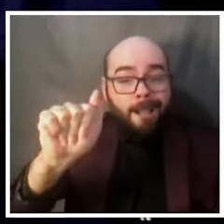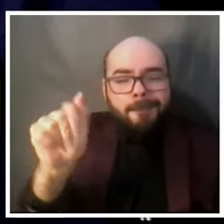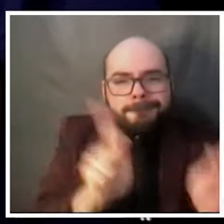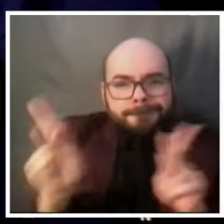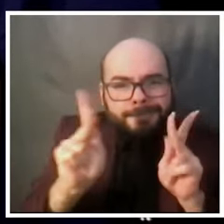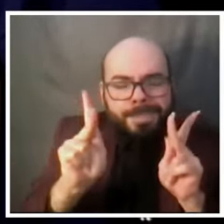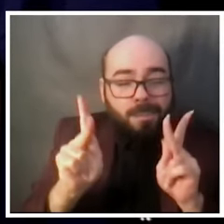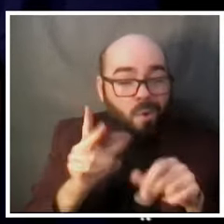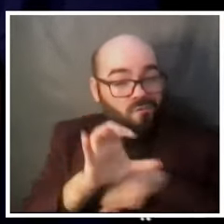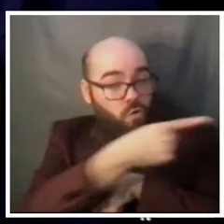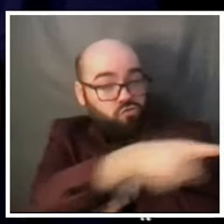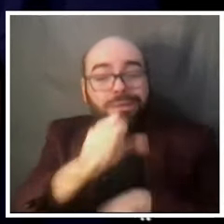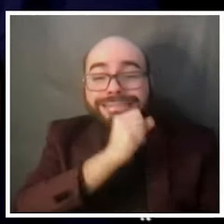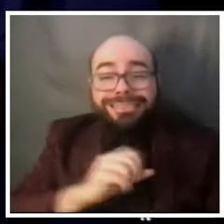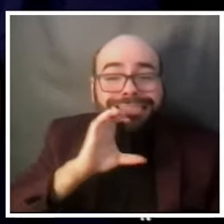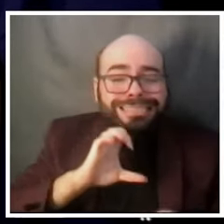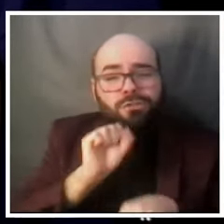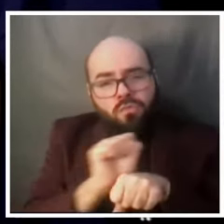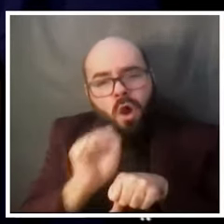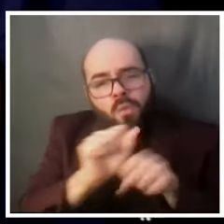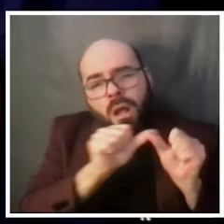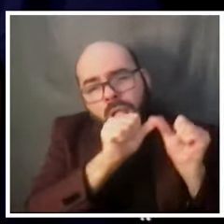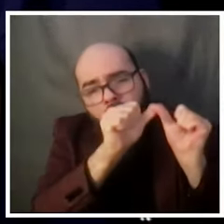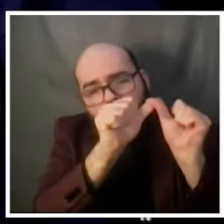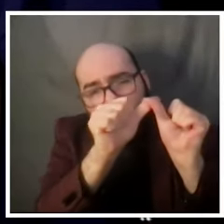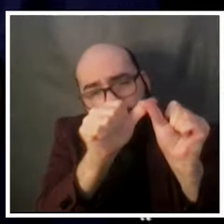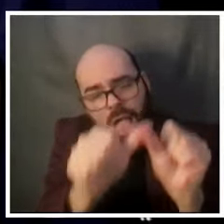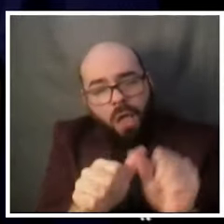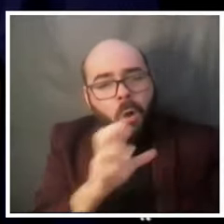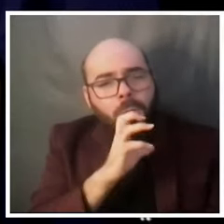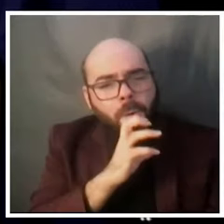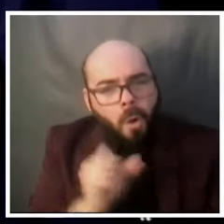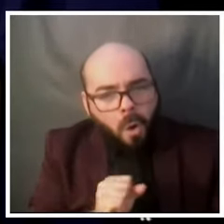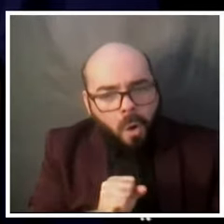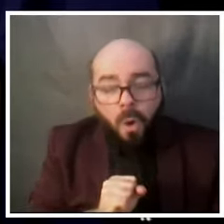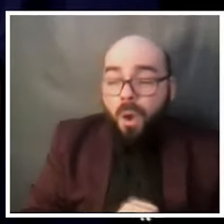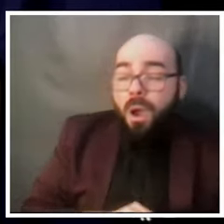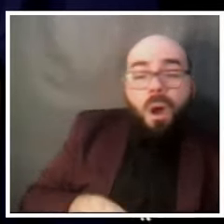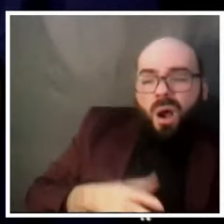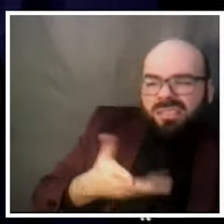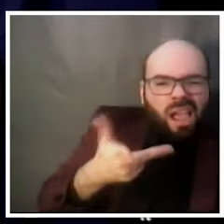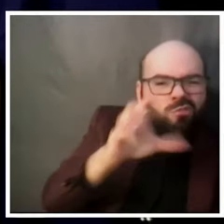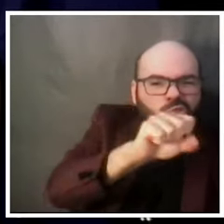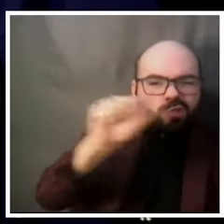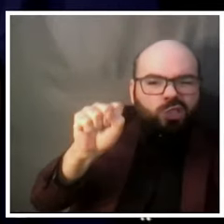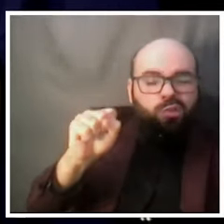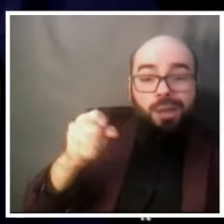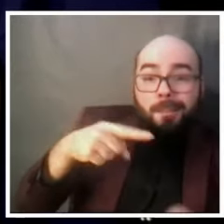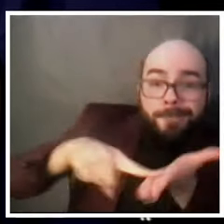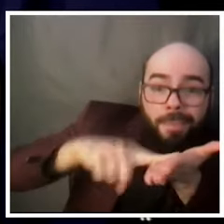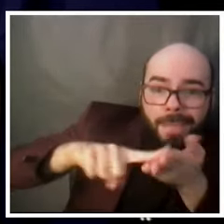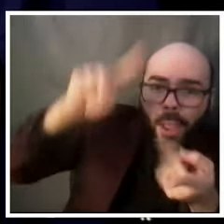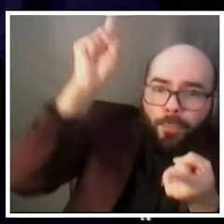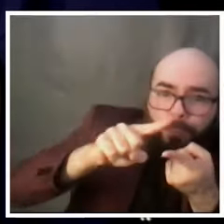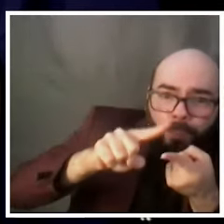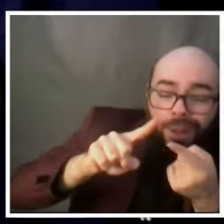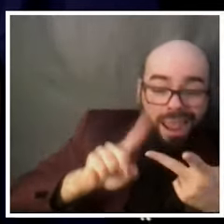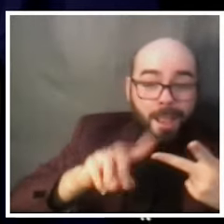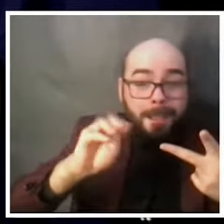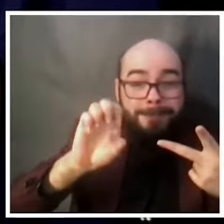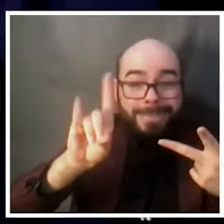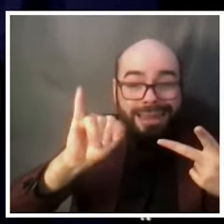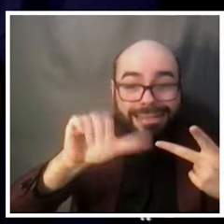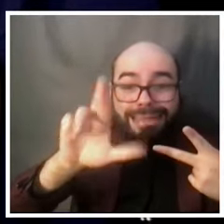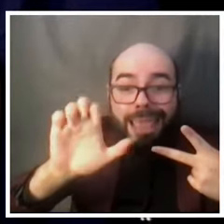they can retire on Social Security benefits, and they want to cut Medicare. I got a better idea. Let's